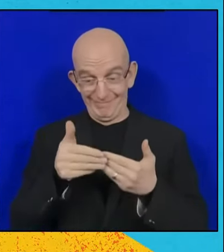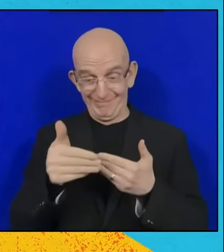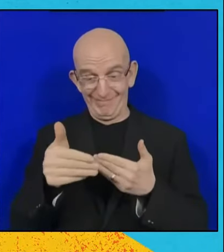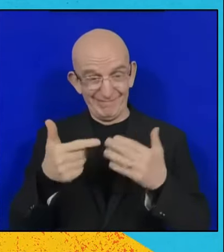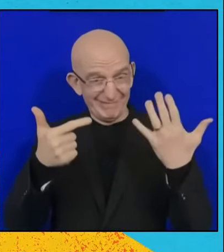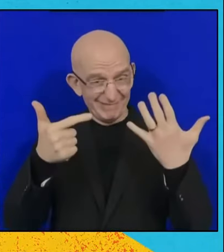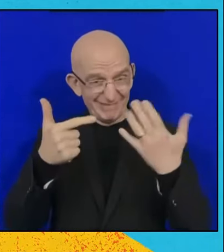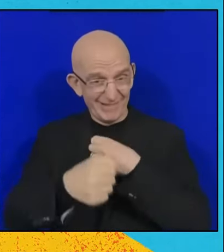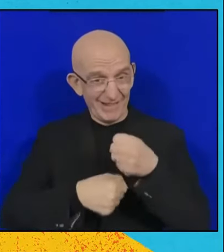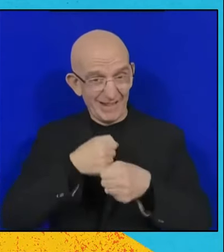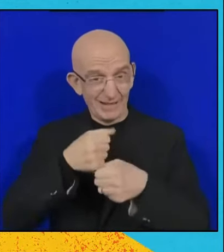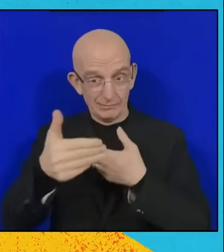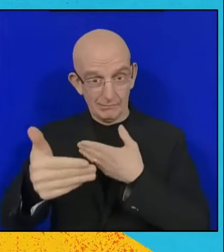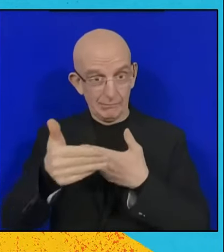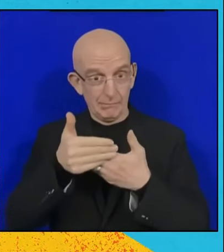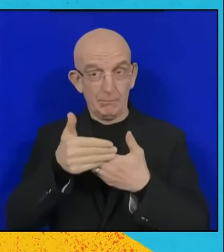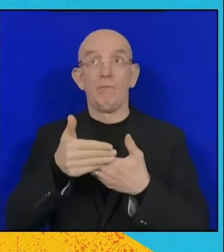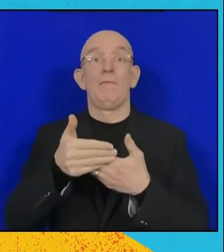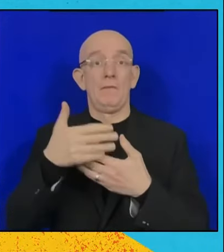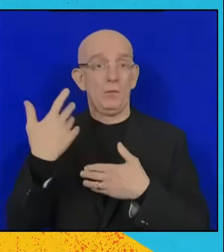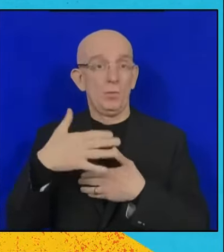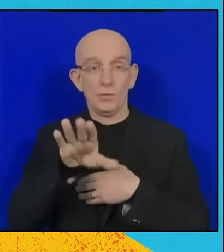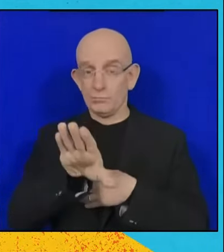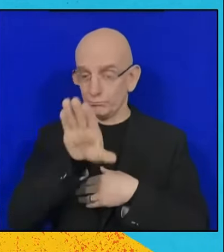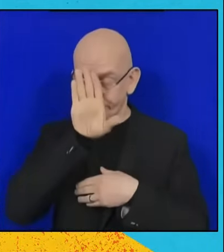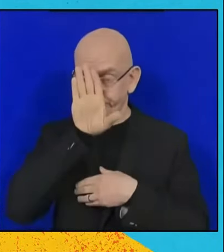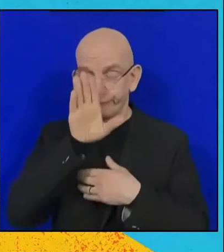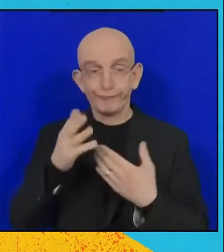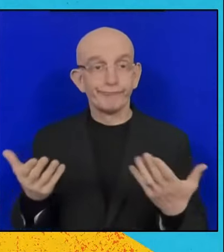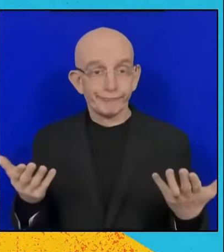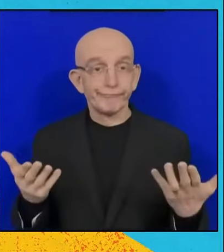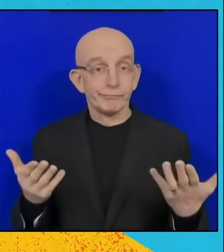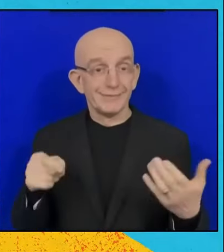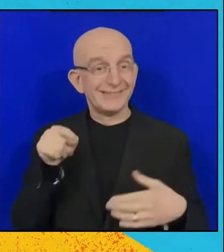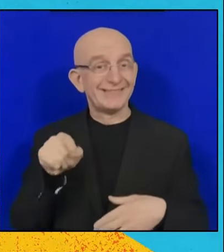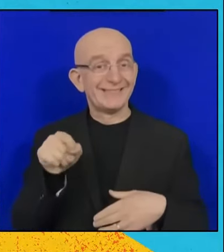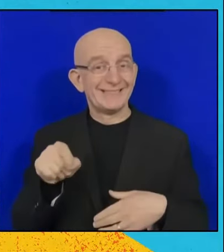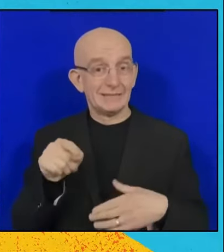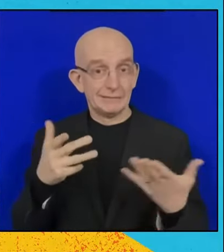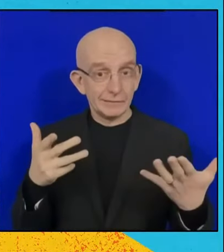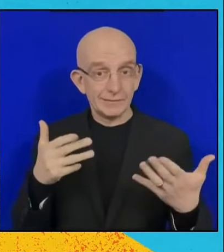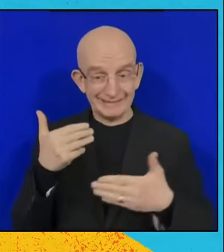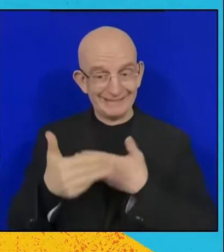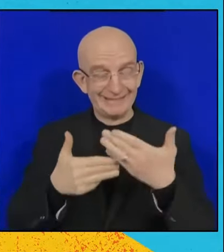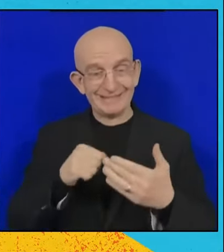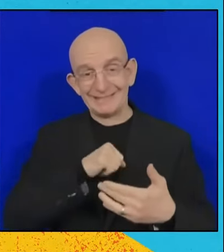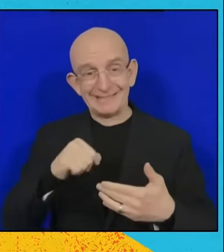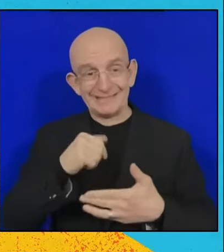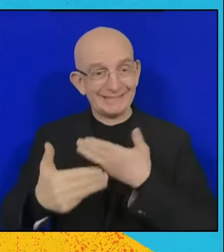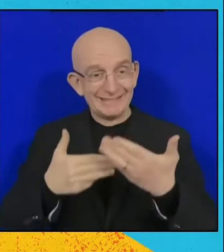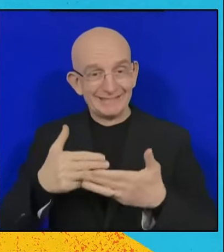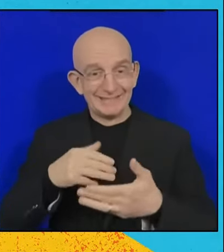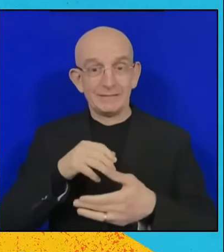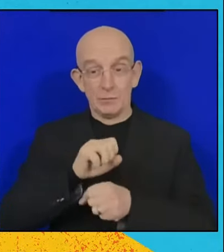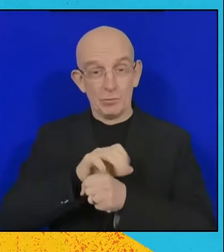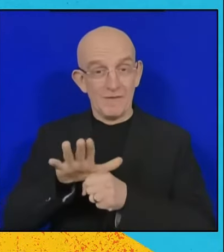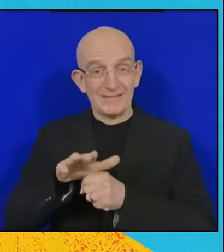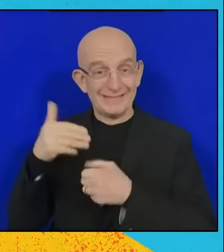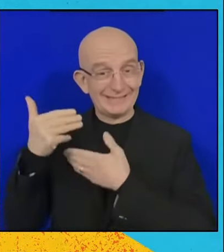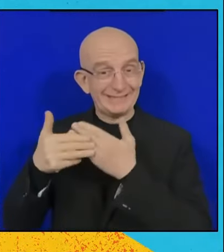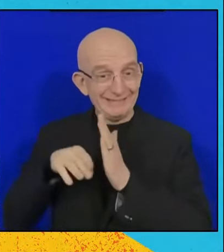of the 2030 Agenda with and for youth, means that you play a key role in shaping our